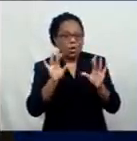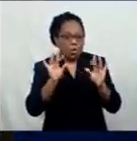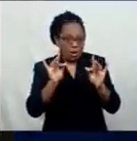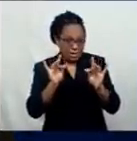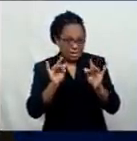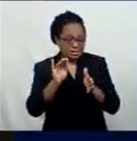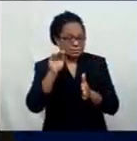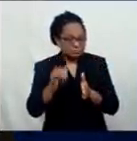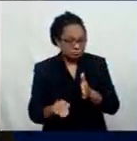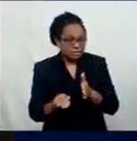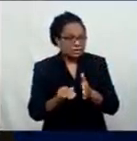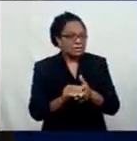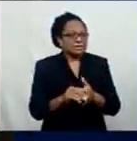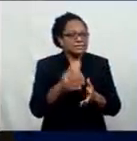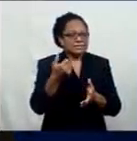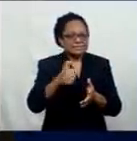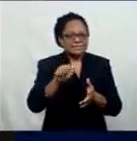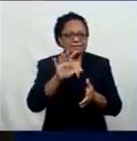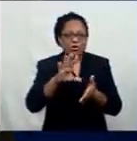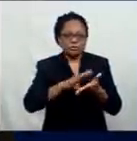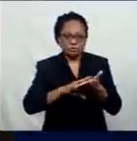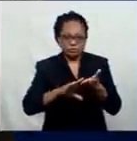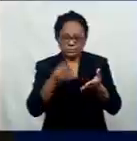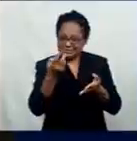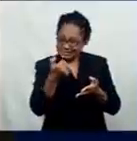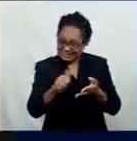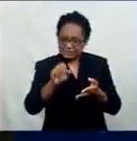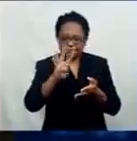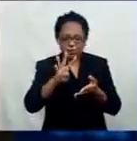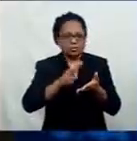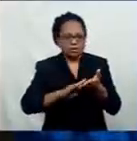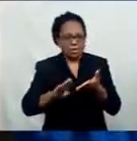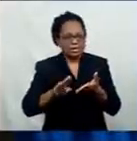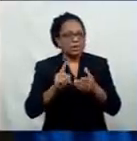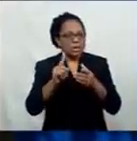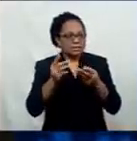a few dollars to close at $64 a barrel. Gold dropped to